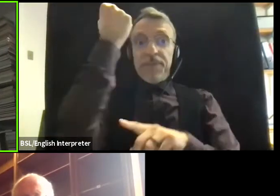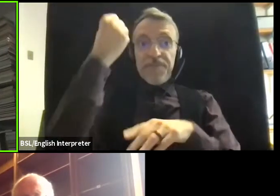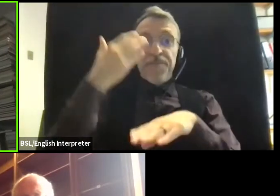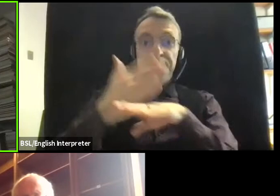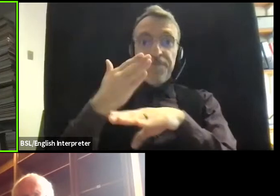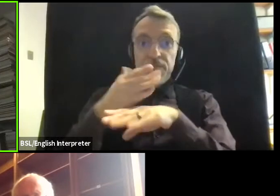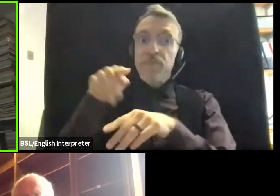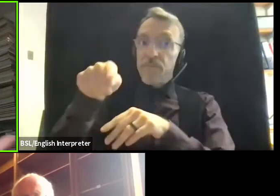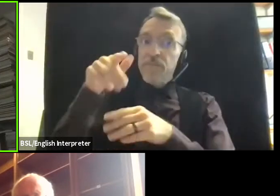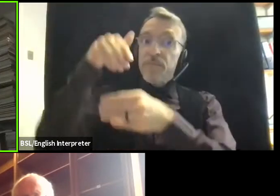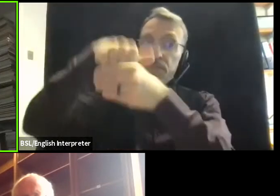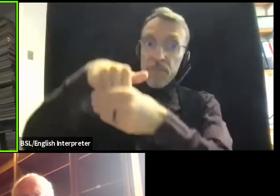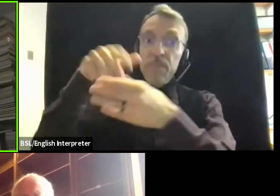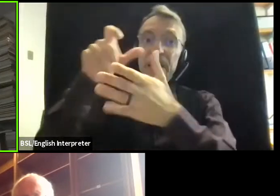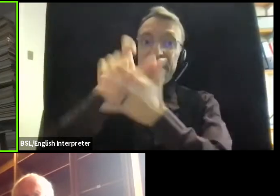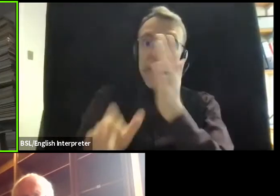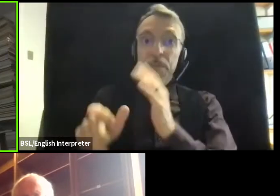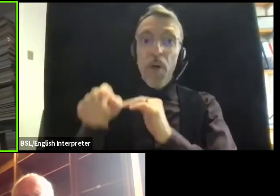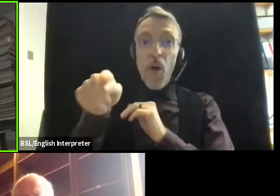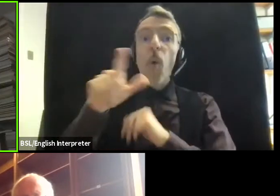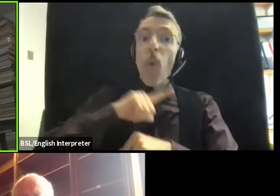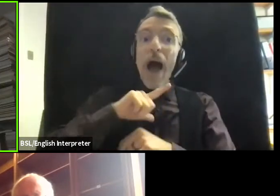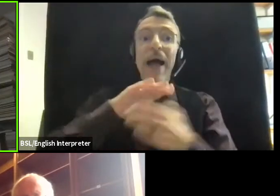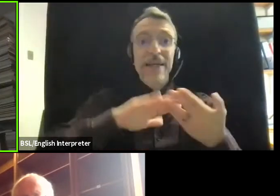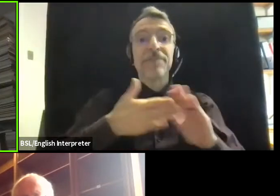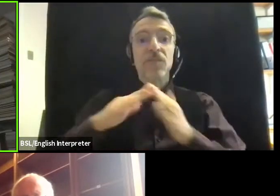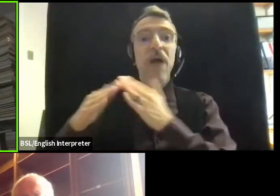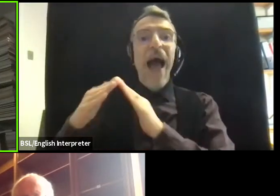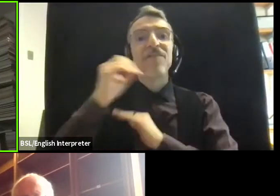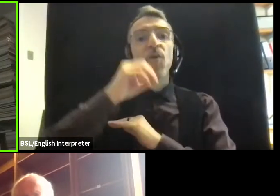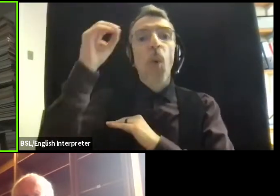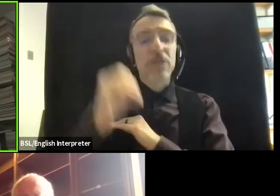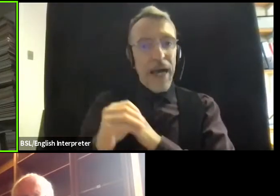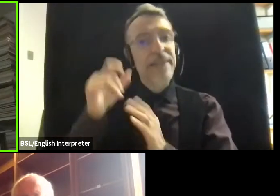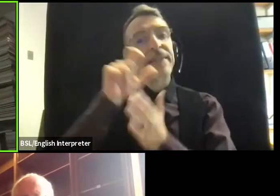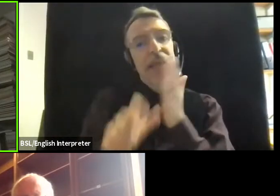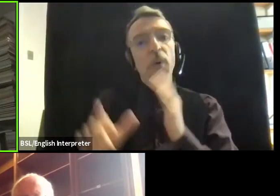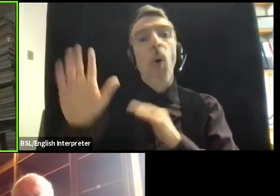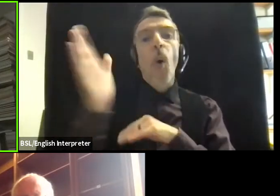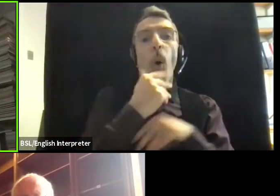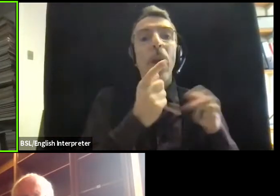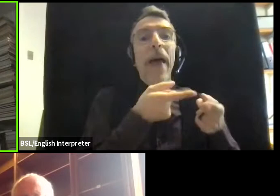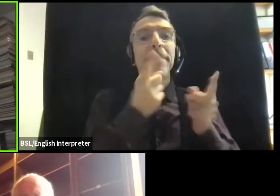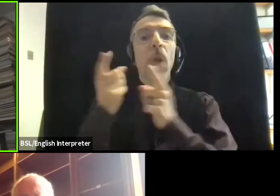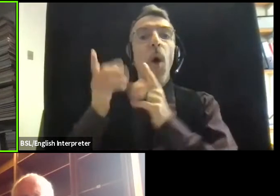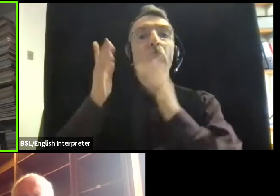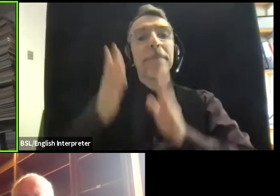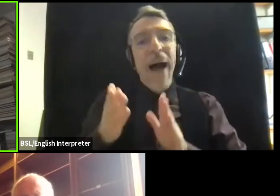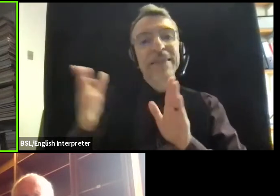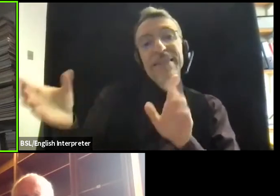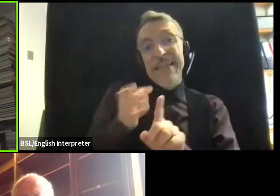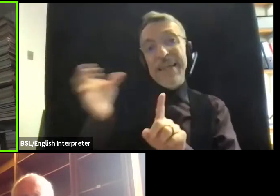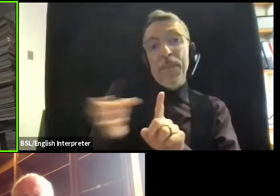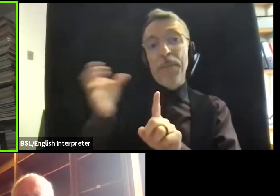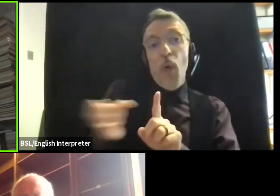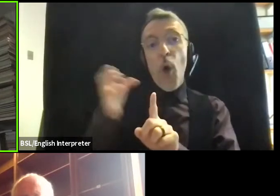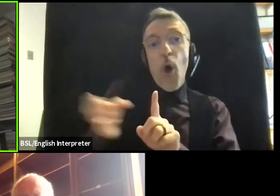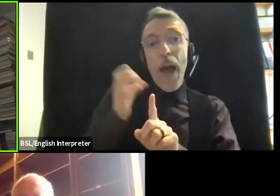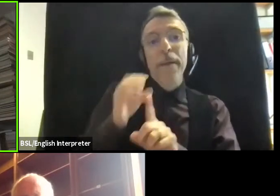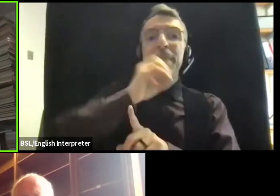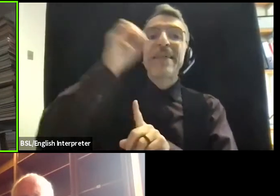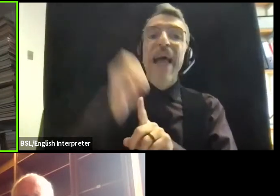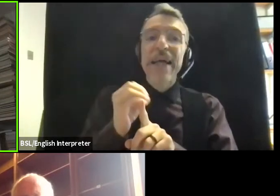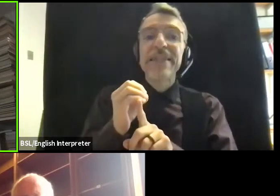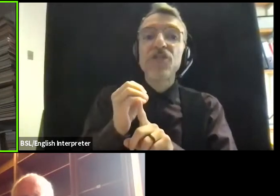available for people with disabilities, because Egypt has a quota that all employers must employ a certain percentage